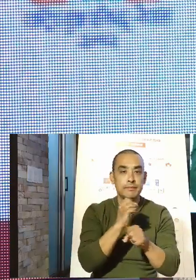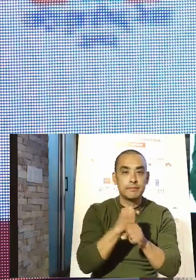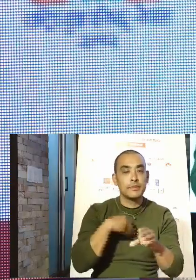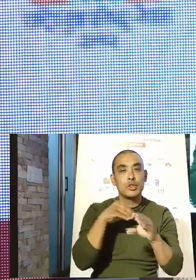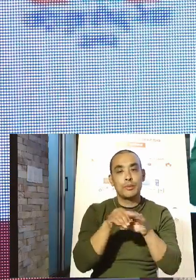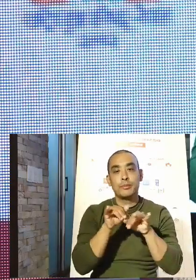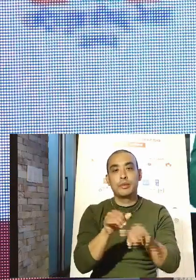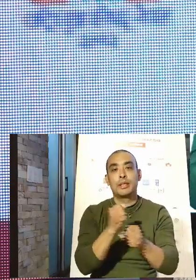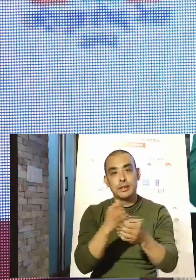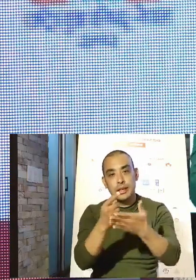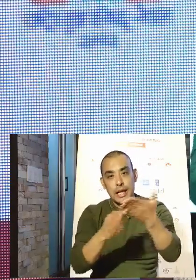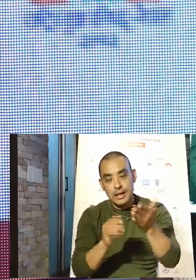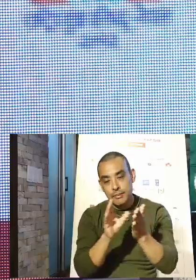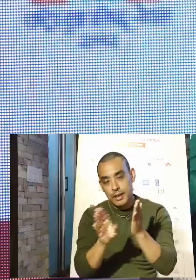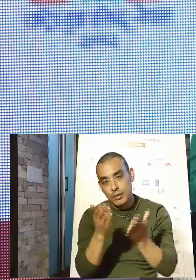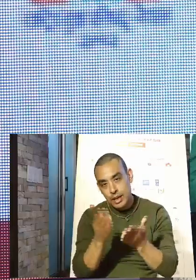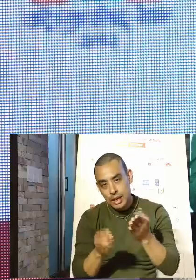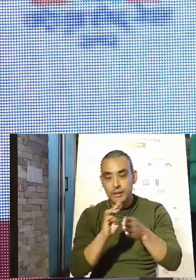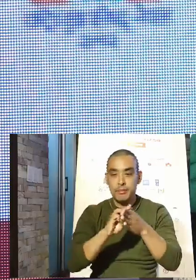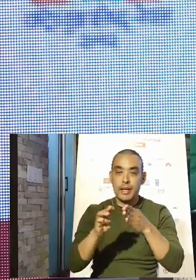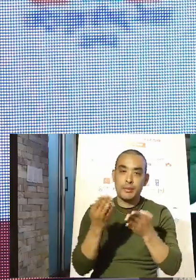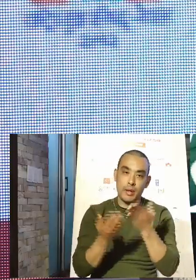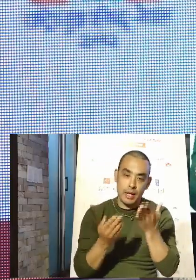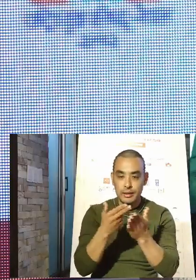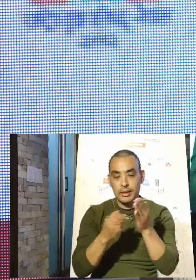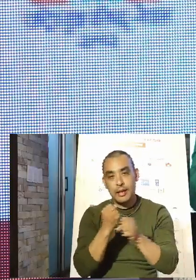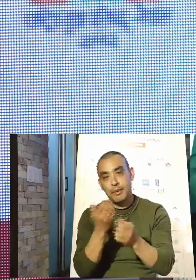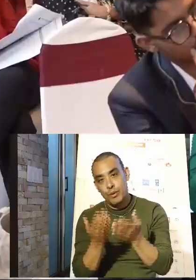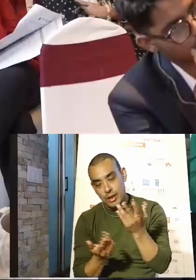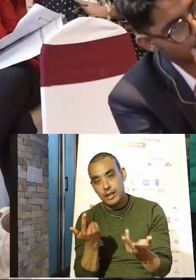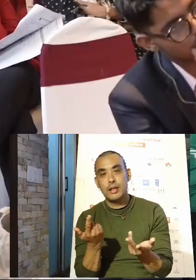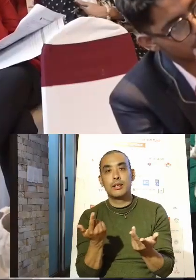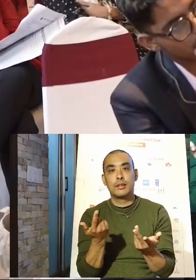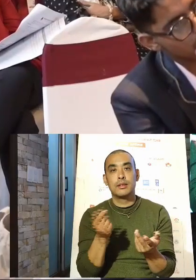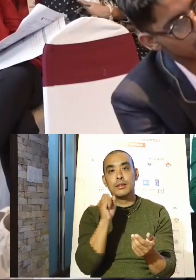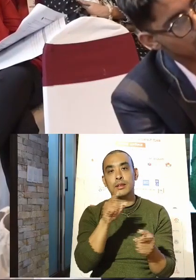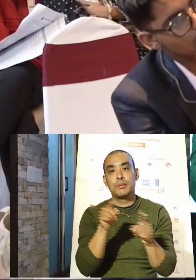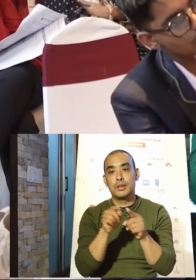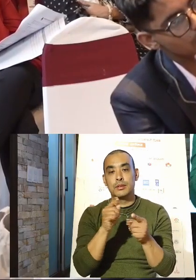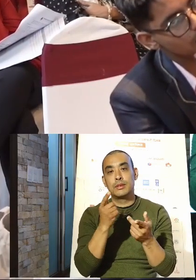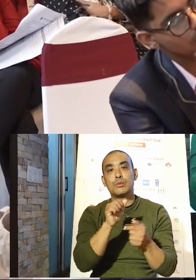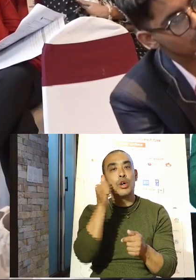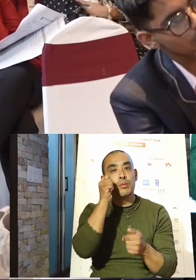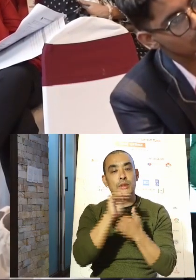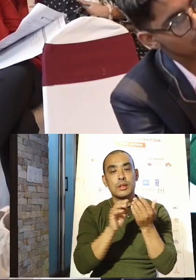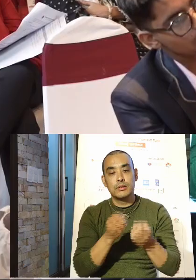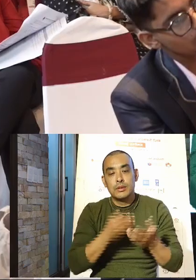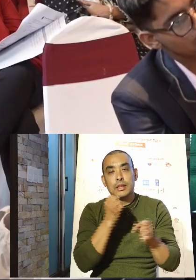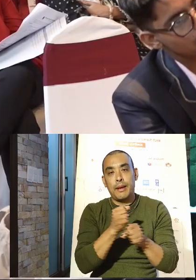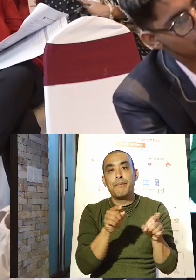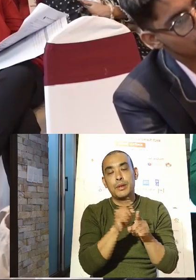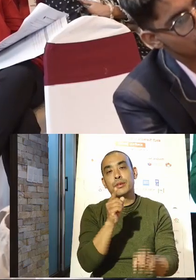very, very beautiful drawings, but they don't say anything about the personal experience of the person